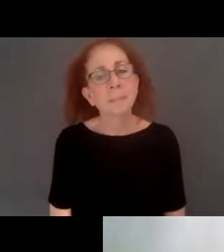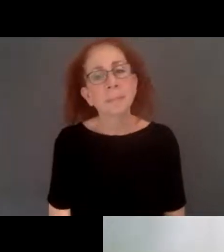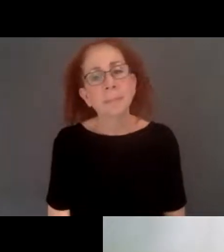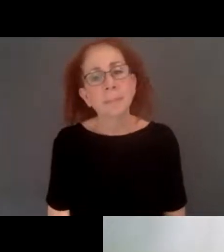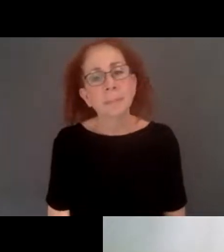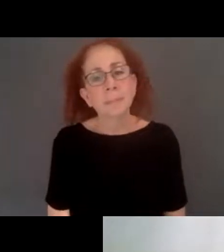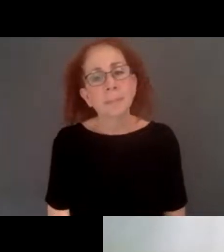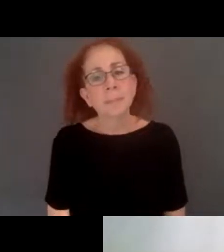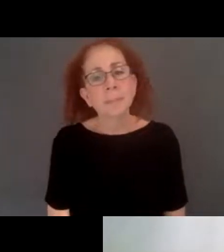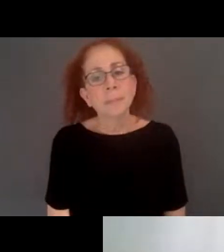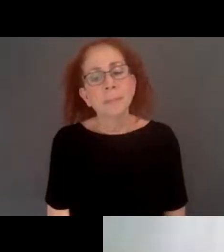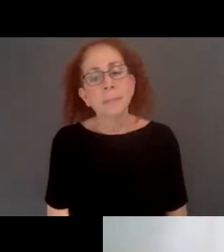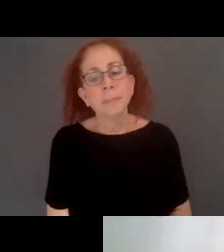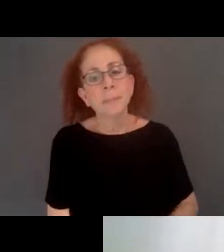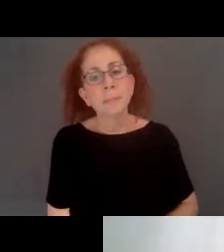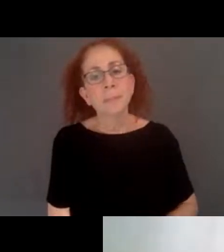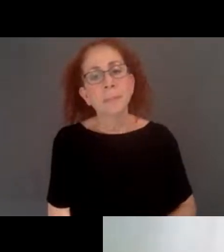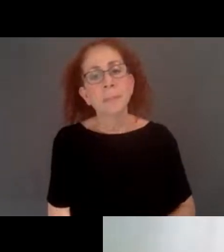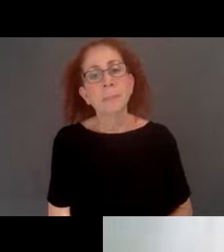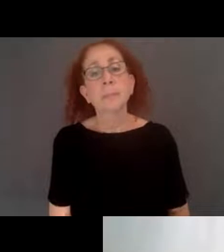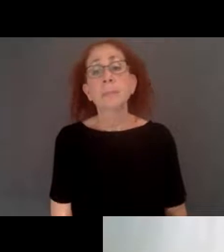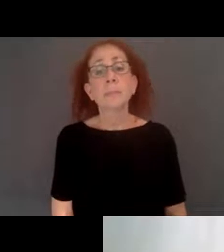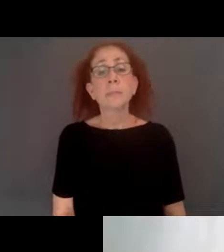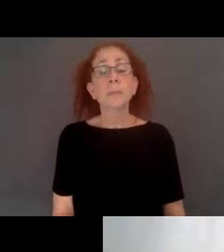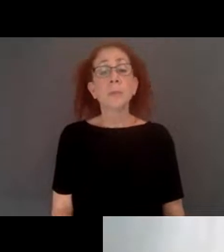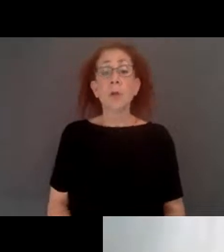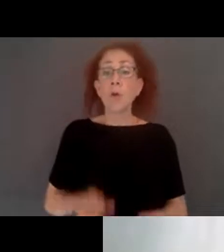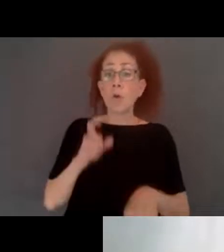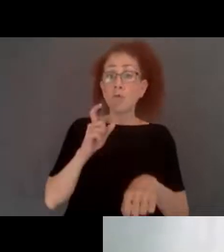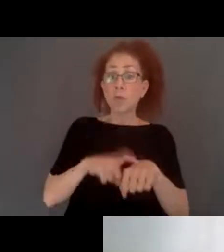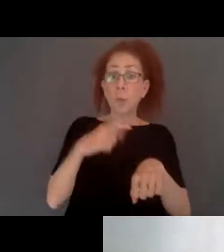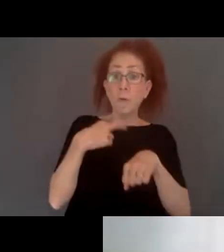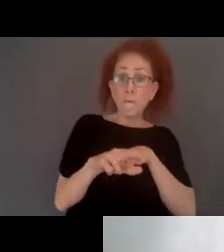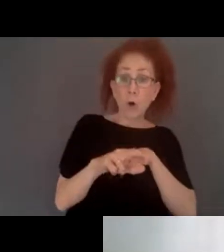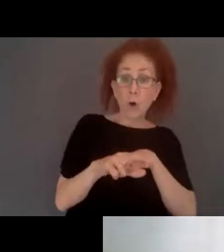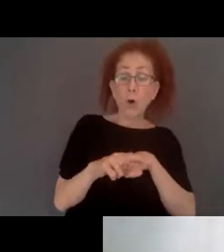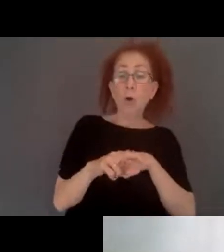So what is the turnaround time from the time of a referral